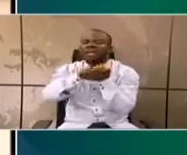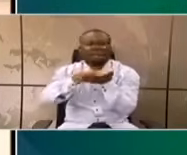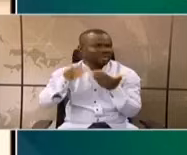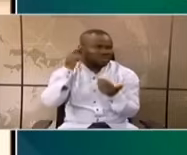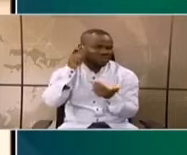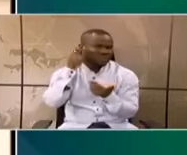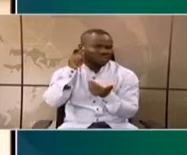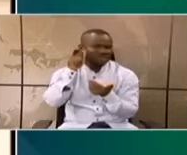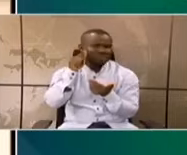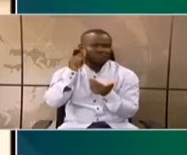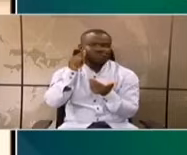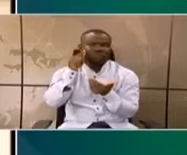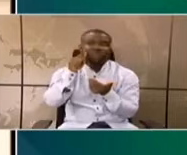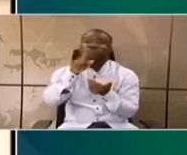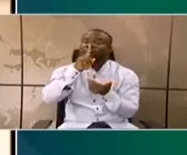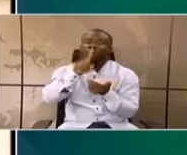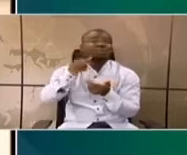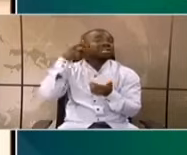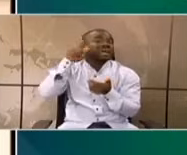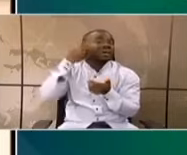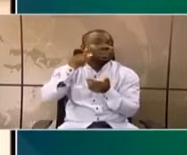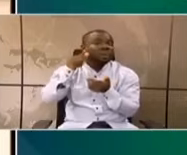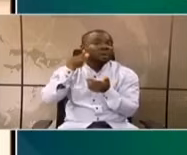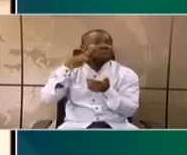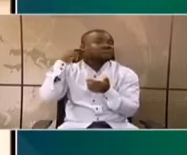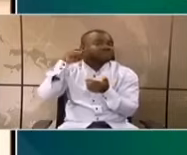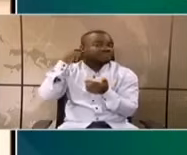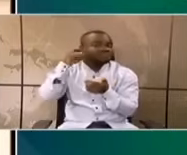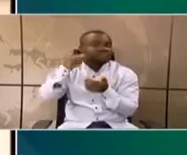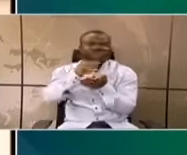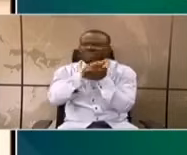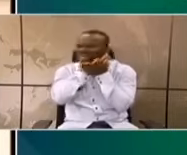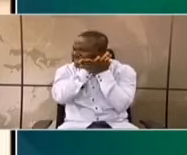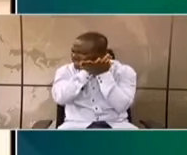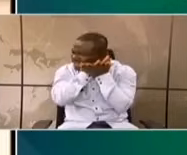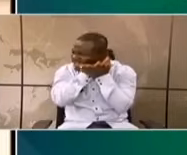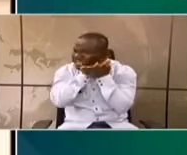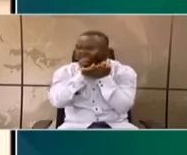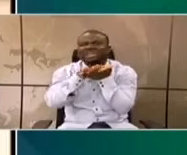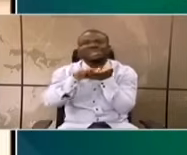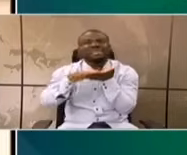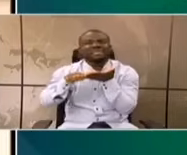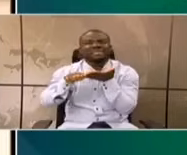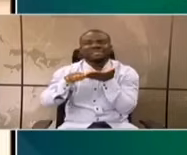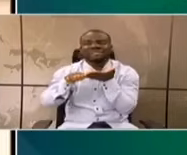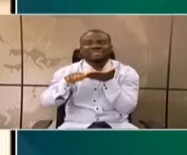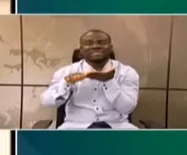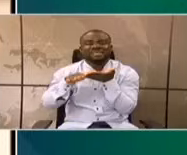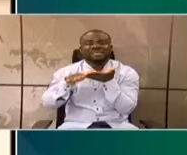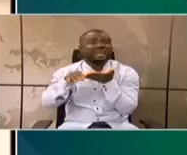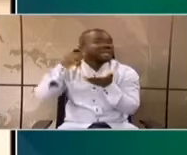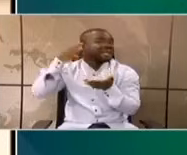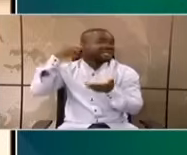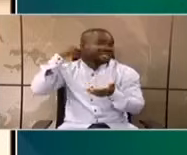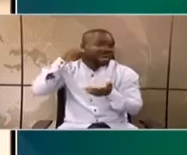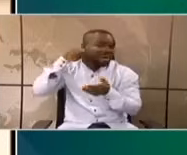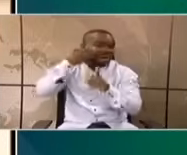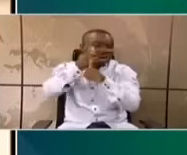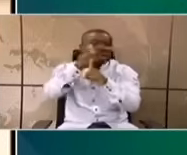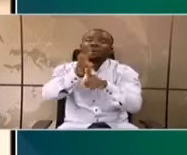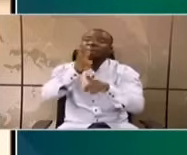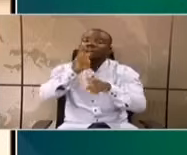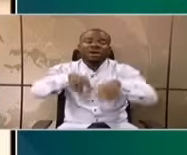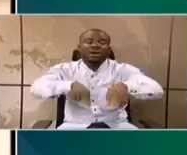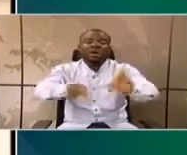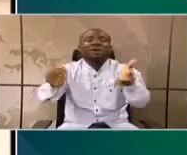de. Omu wa aminanim. Eti takwa ankasa proper. Obi an se insuo e wo